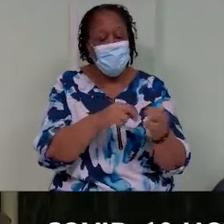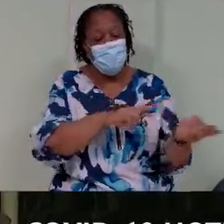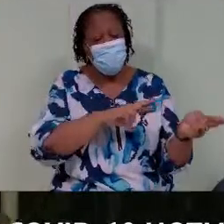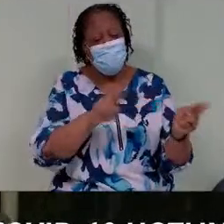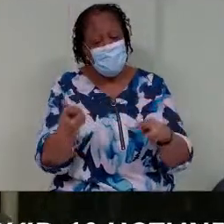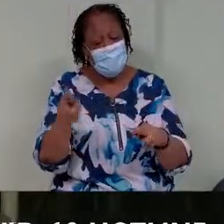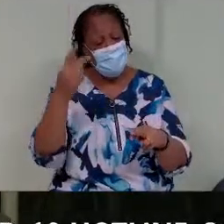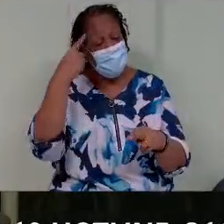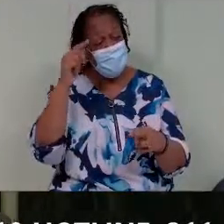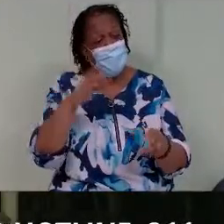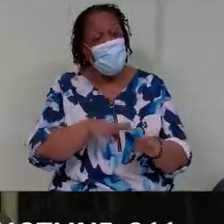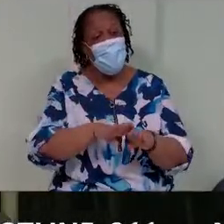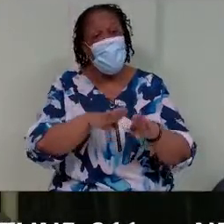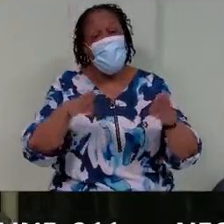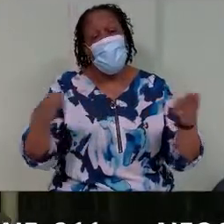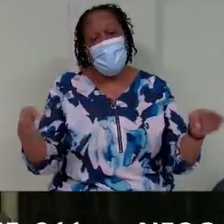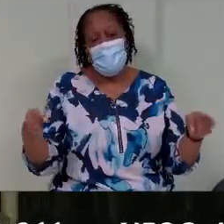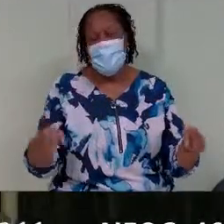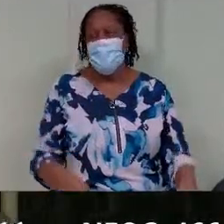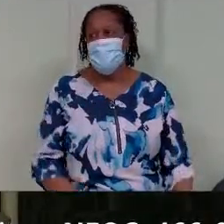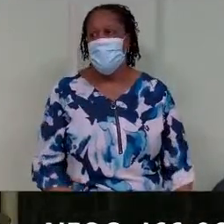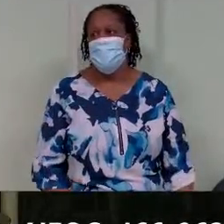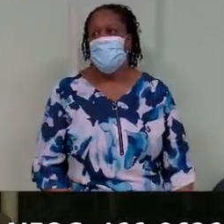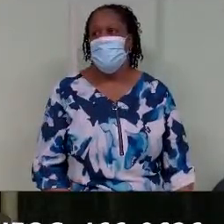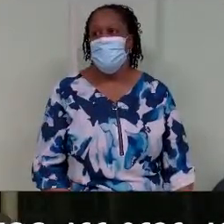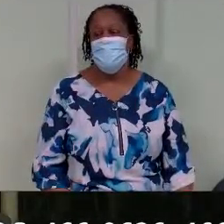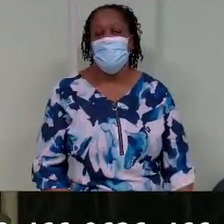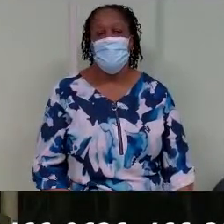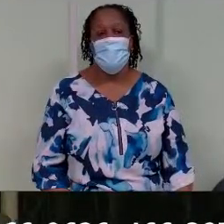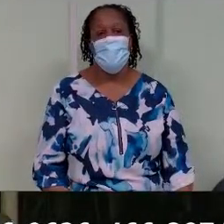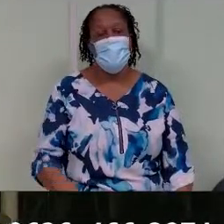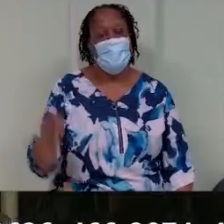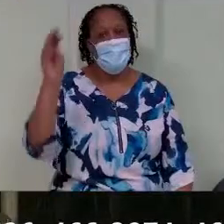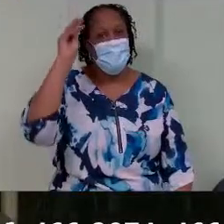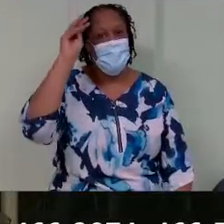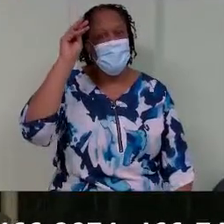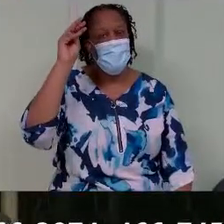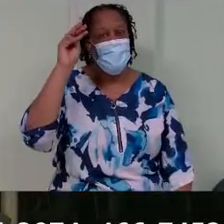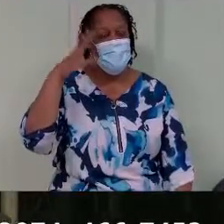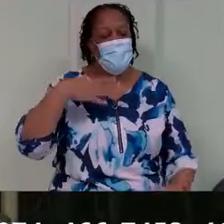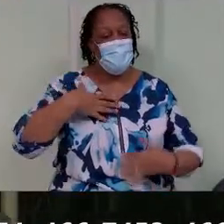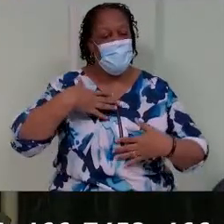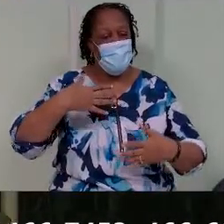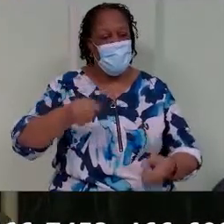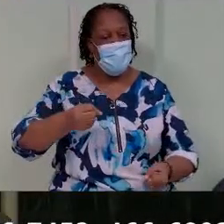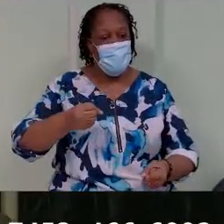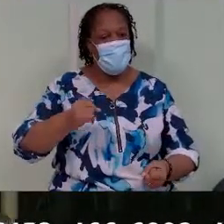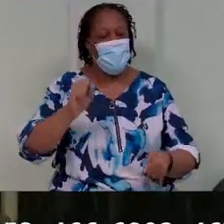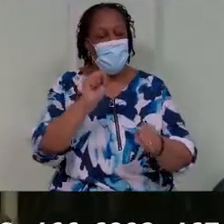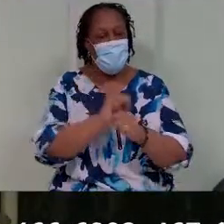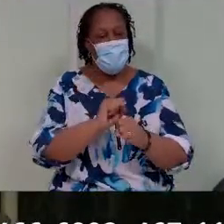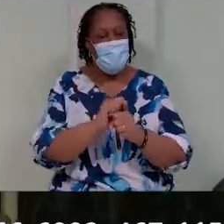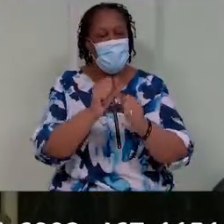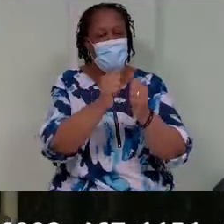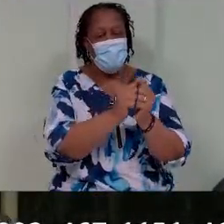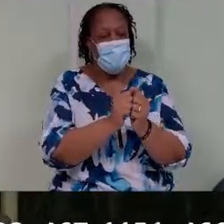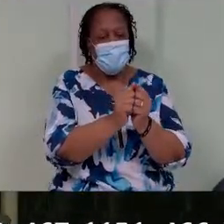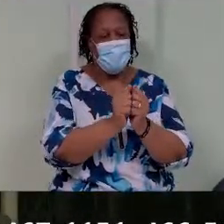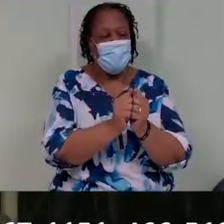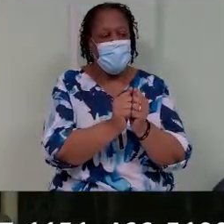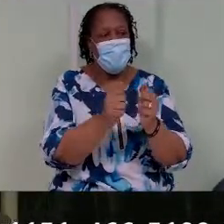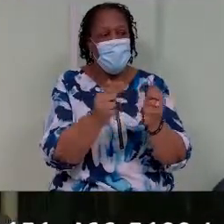for example, the Ministry of Health is collaborating with SCASPA, the Ministry of Tourism, the Tourism